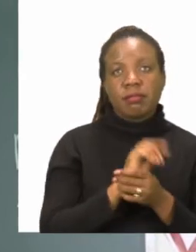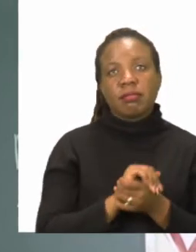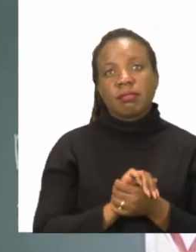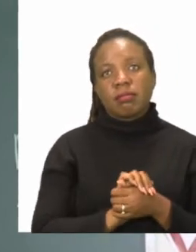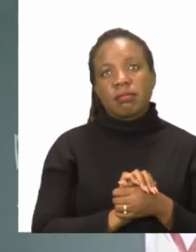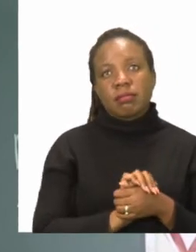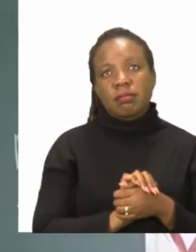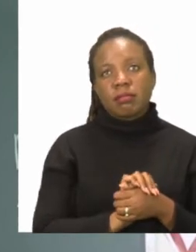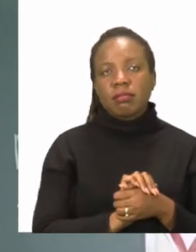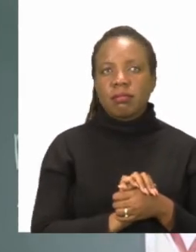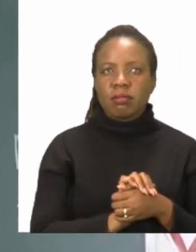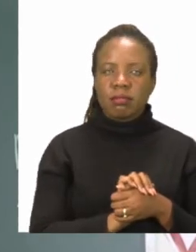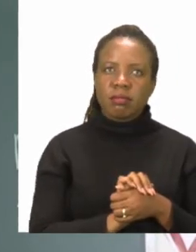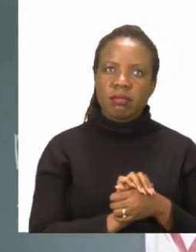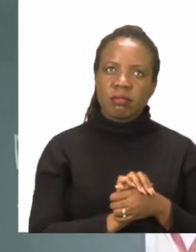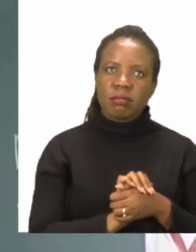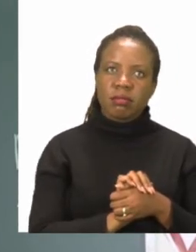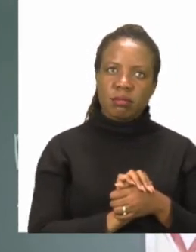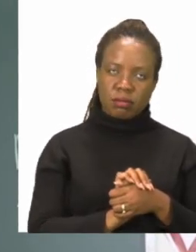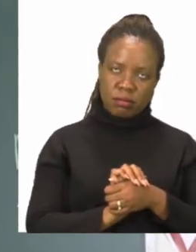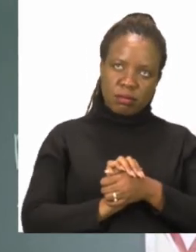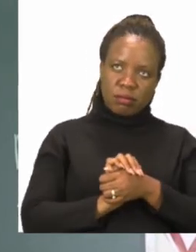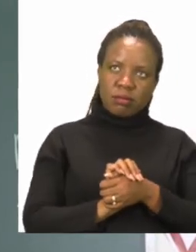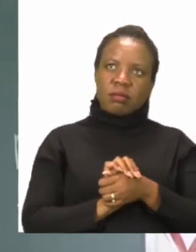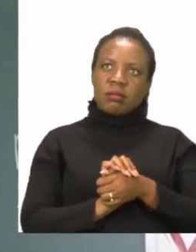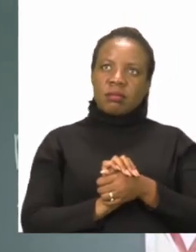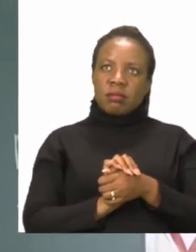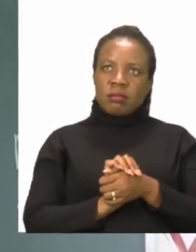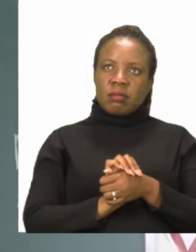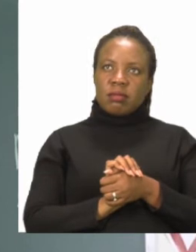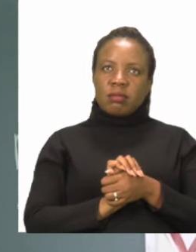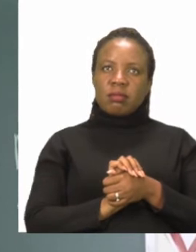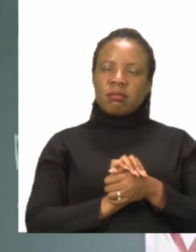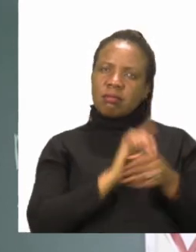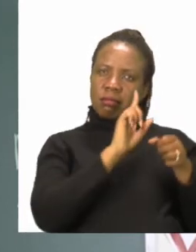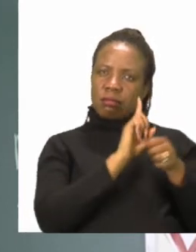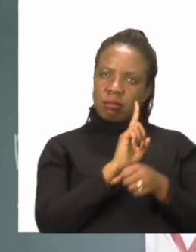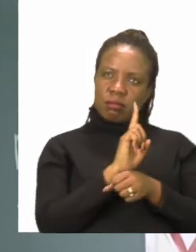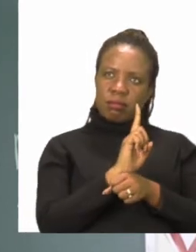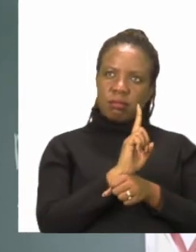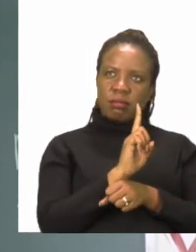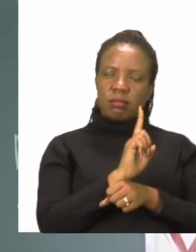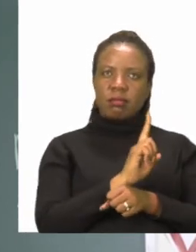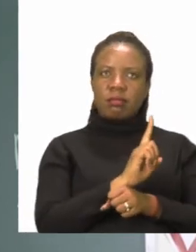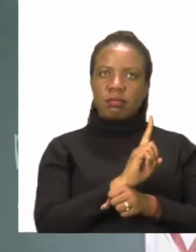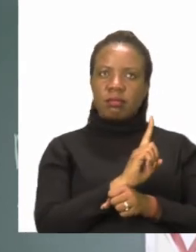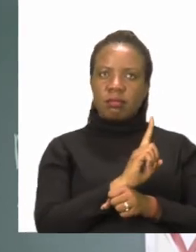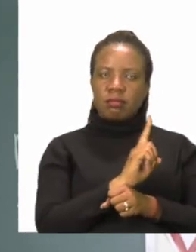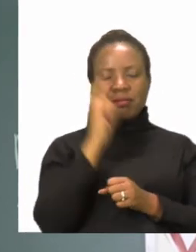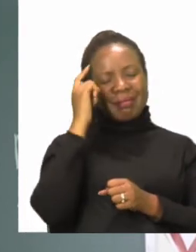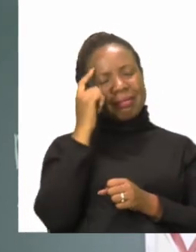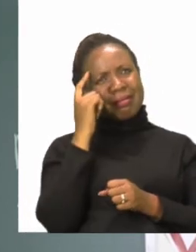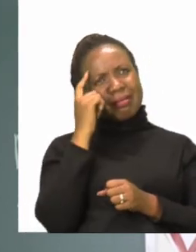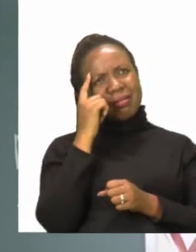this object is, okay? Now, for my first object, I am going to guess and I